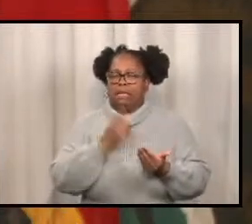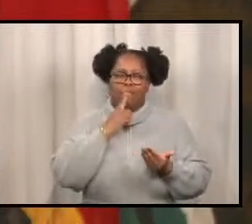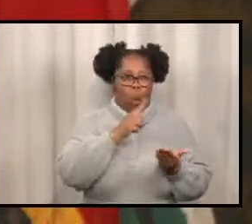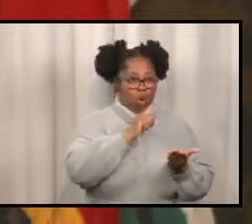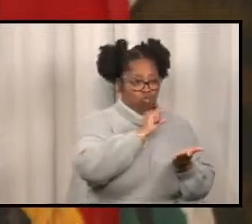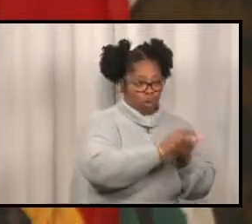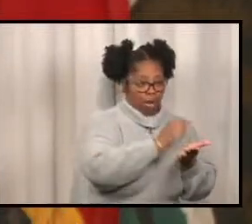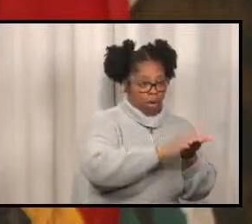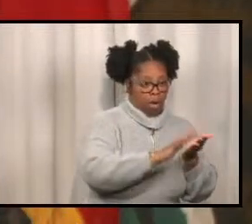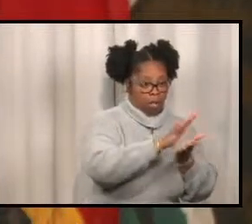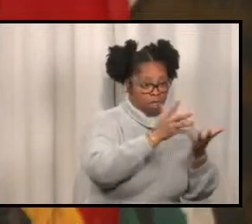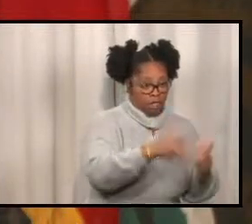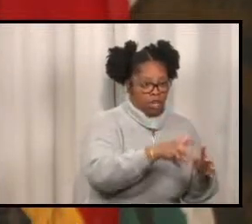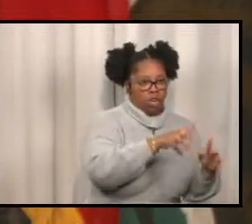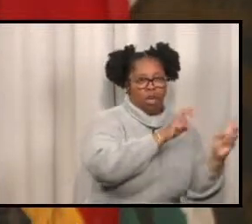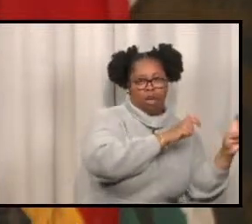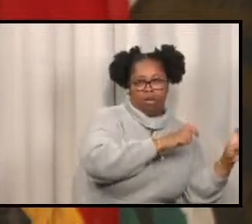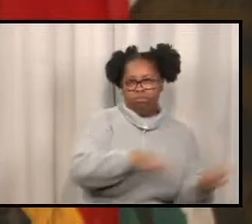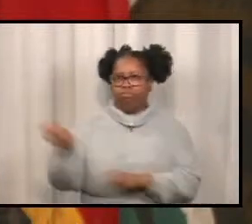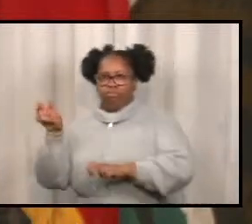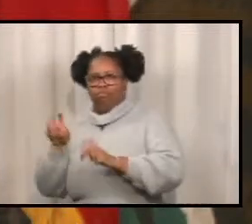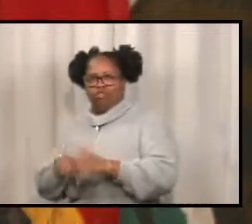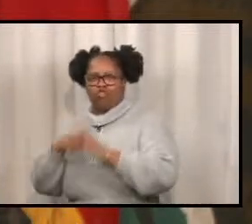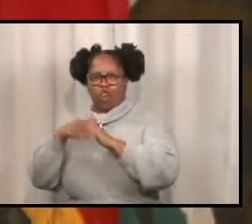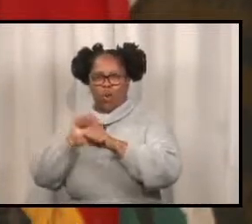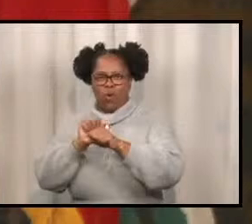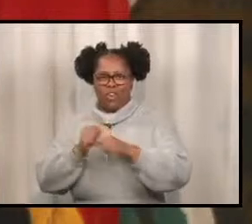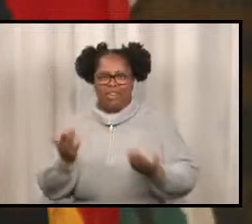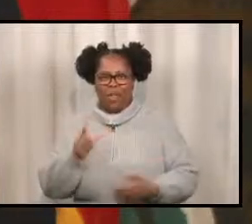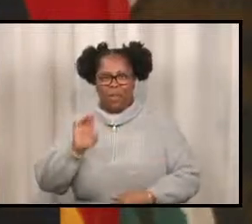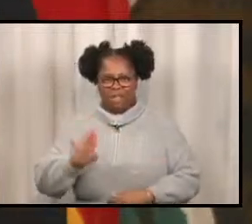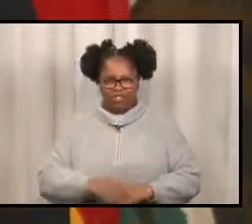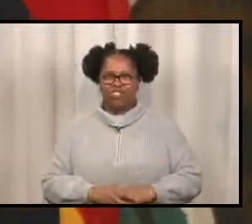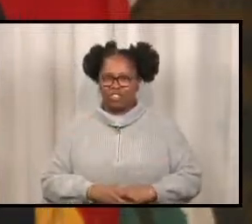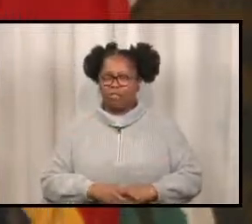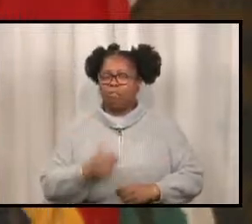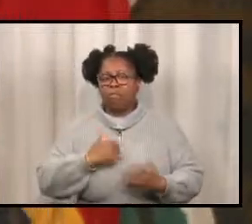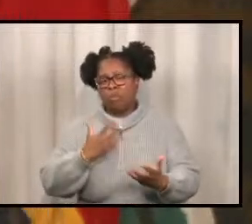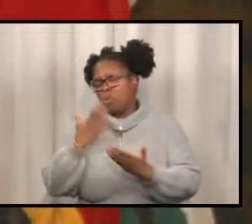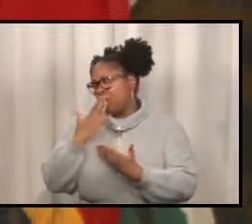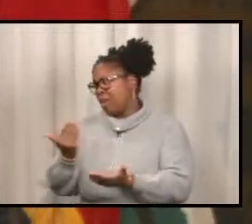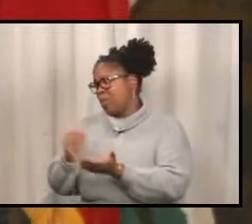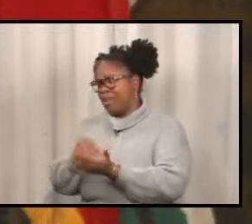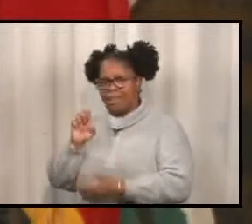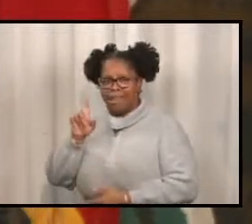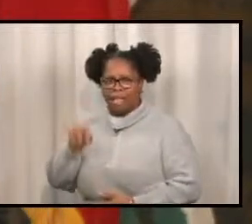right into the jobs for their future careers. So I want to thank you so much,